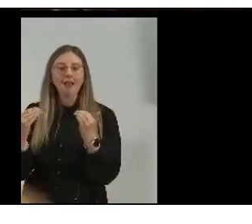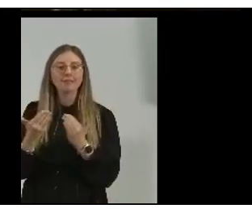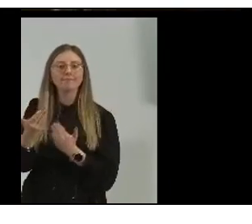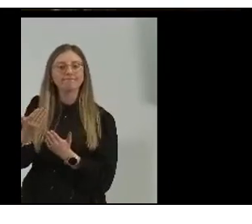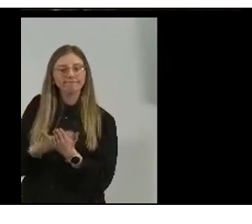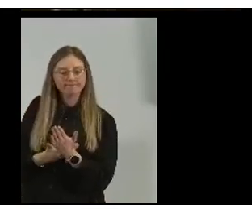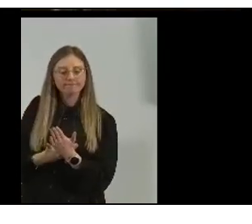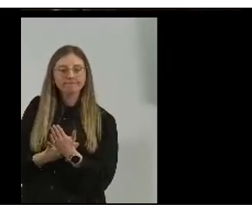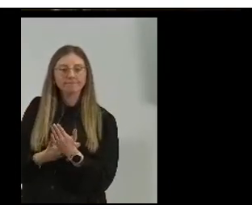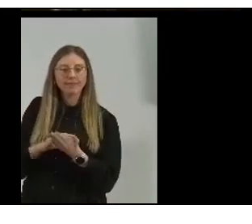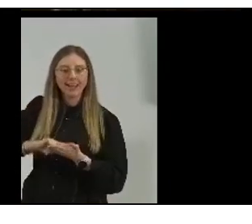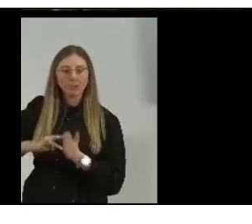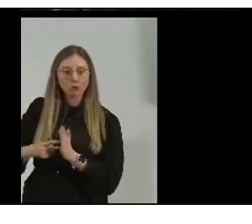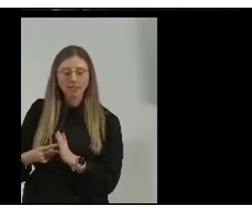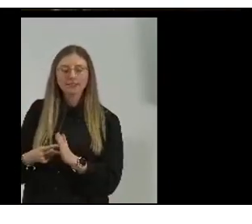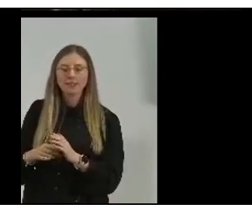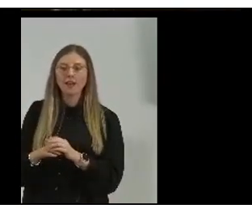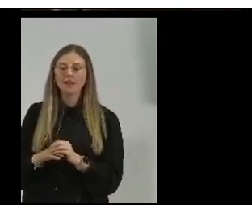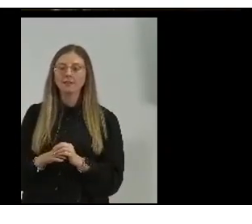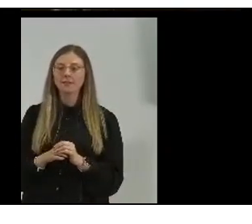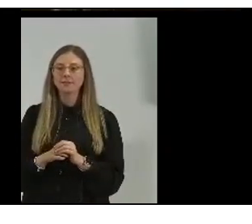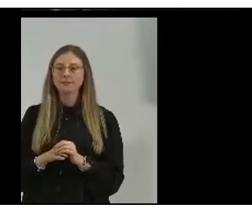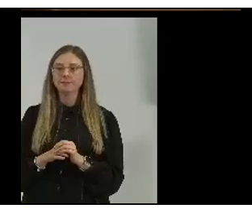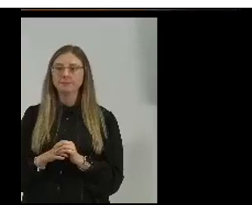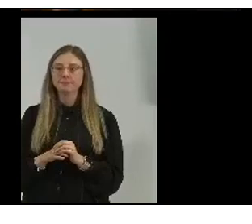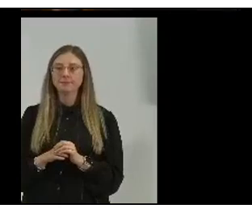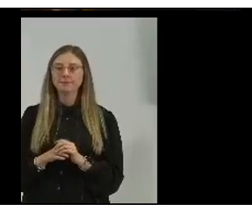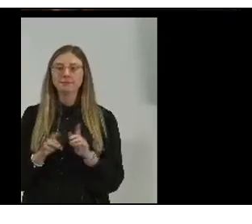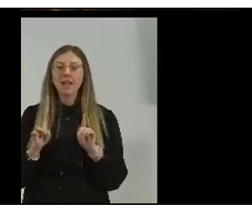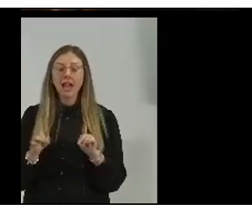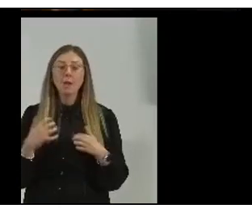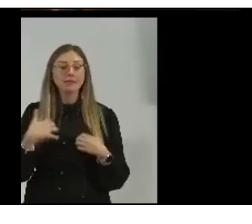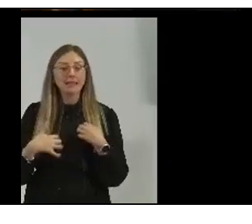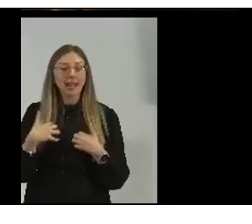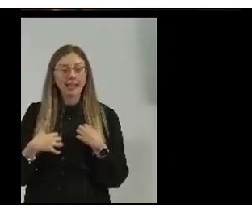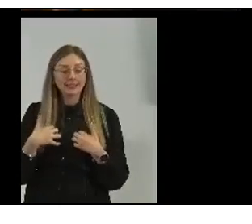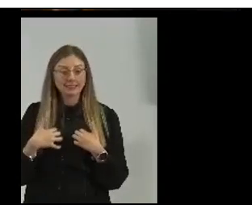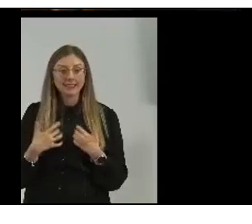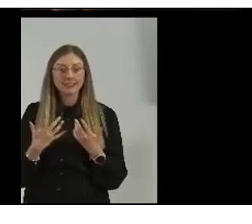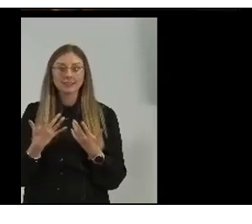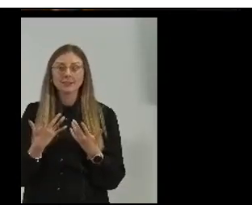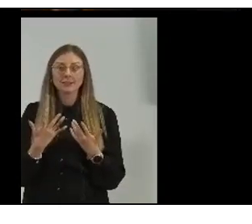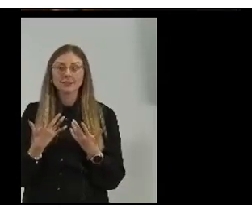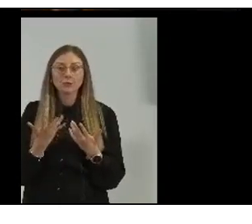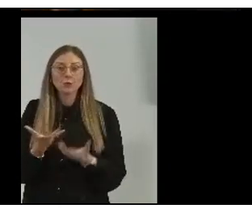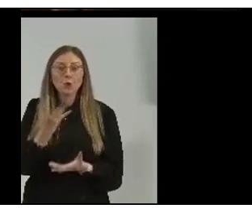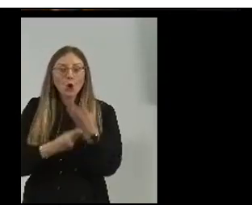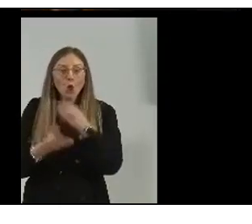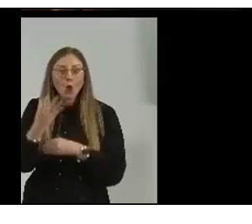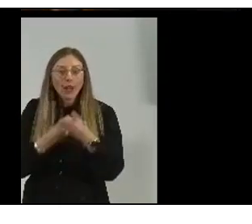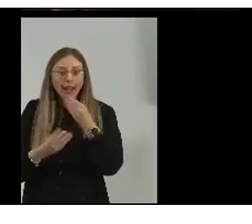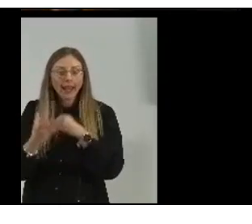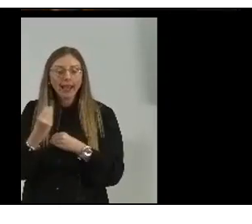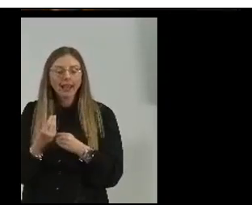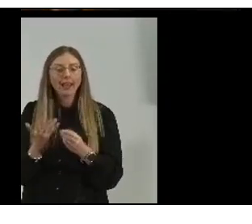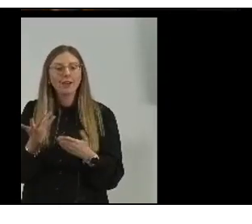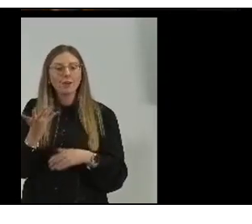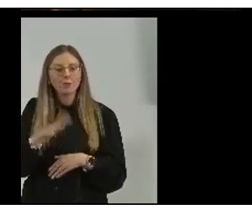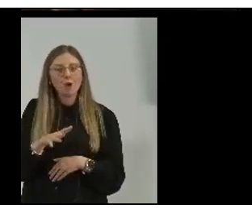within HSBC, both for employees and for clients. So I'm absolutely delighted to be here and looking forward to learning as well from our